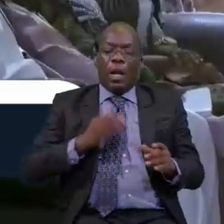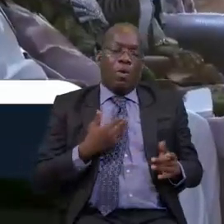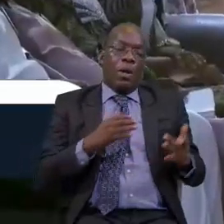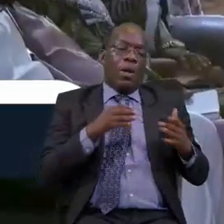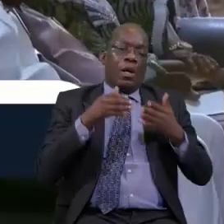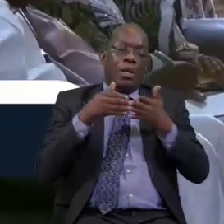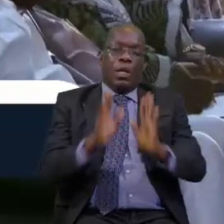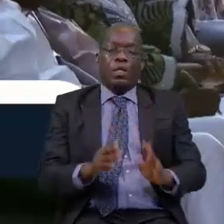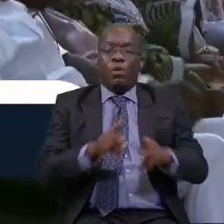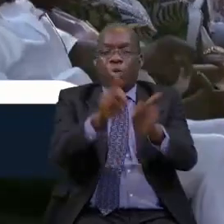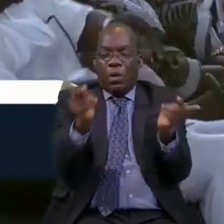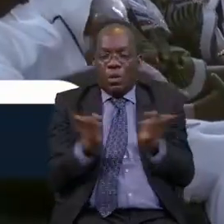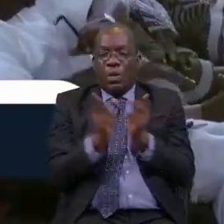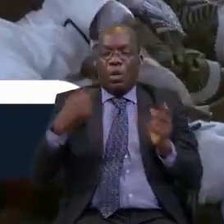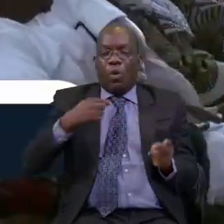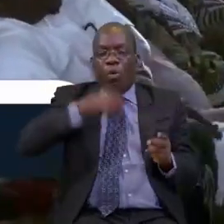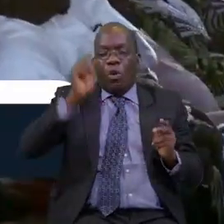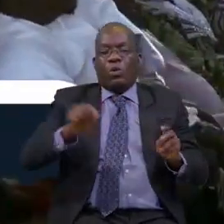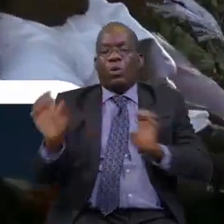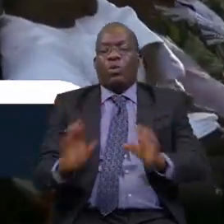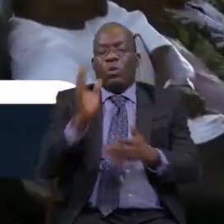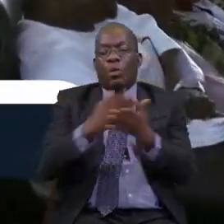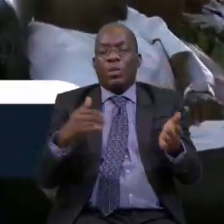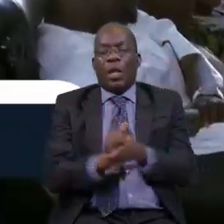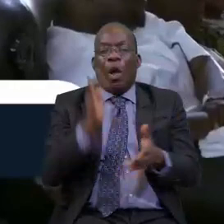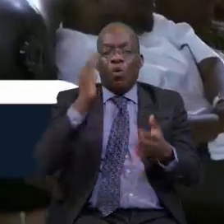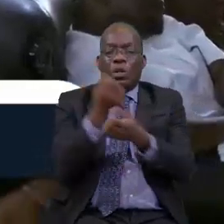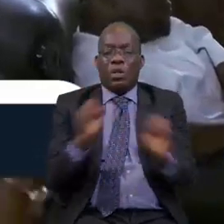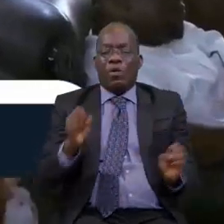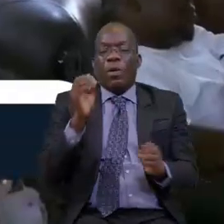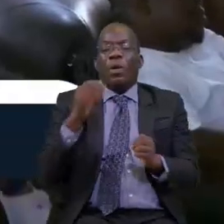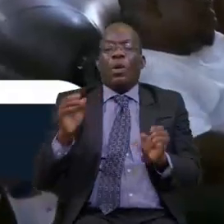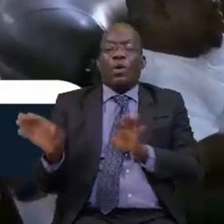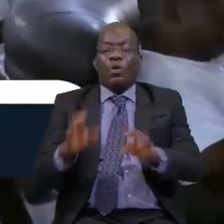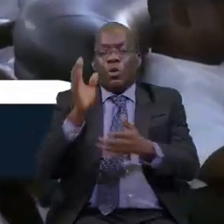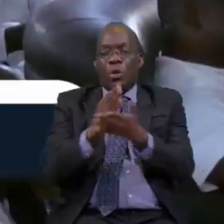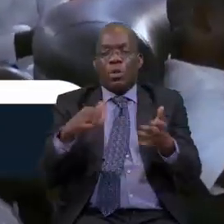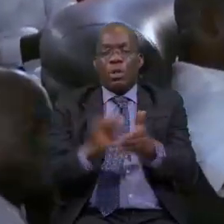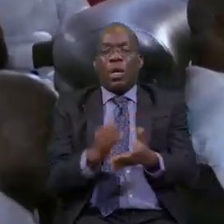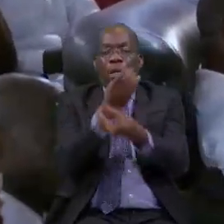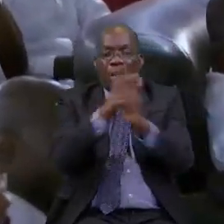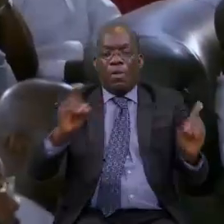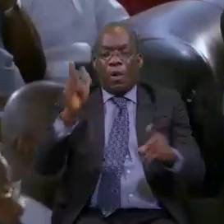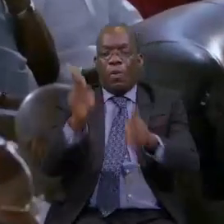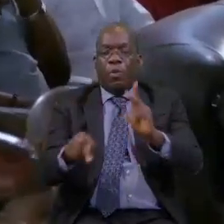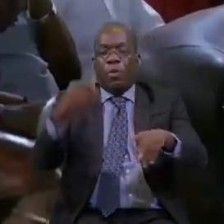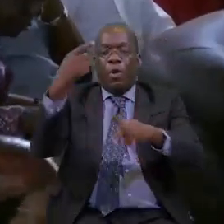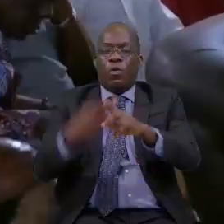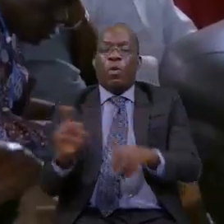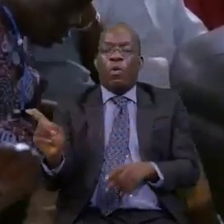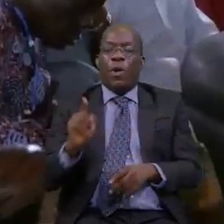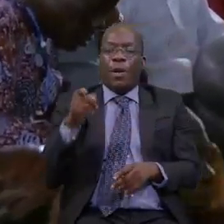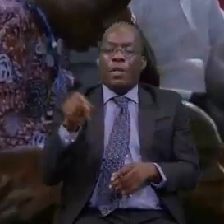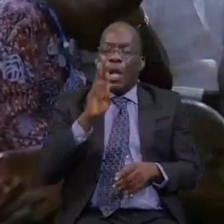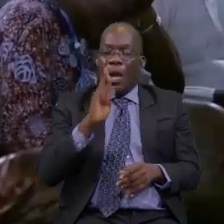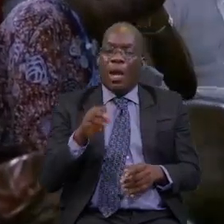something redemptive. We must do something that rescues people from where they are. Are you the head of